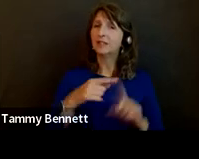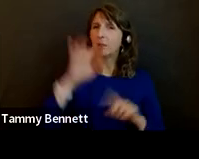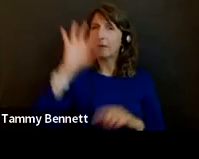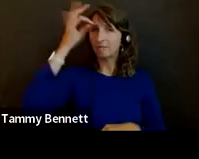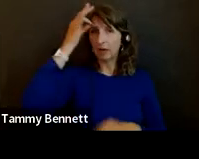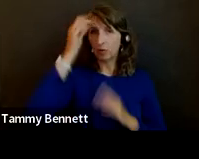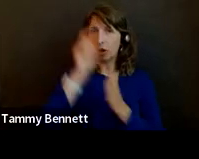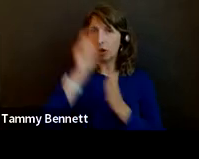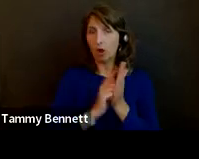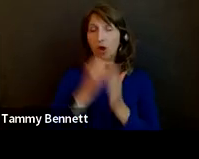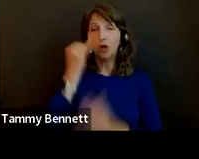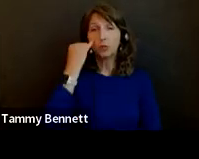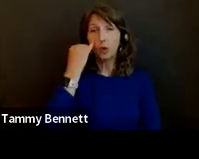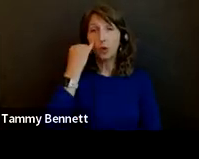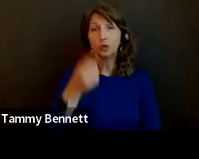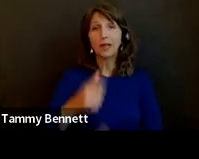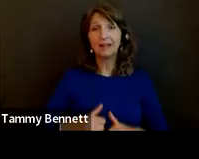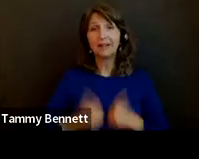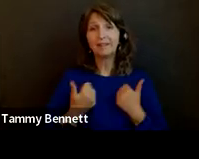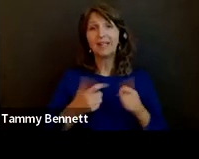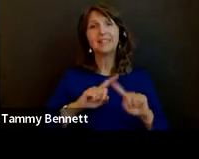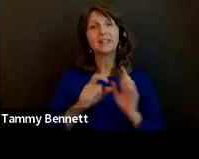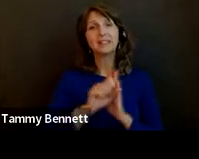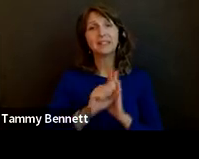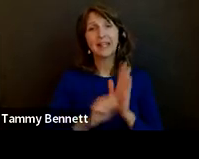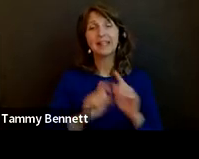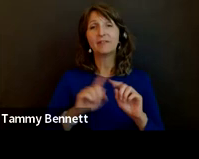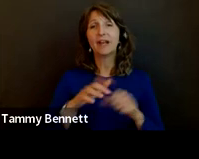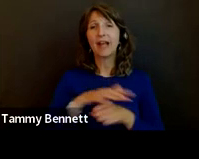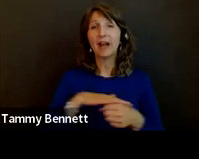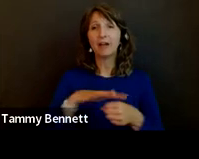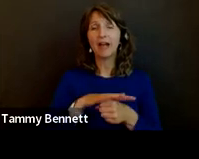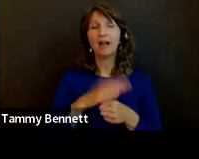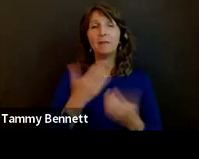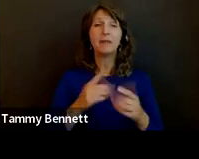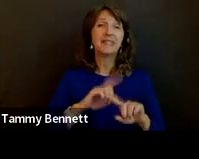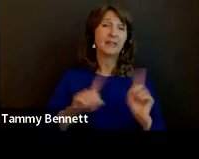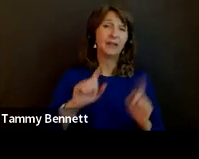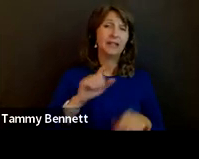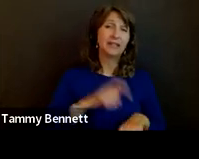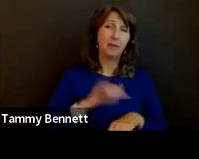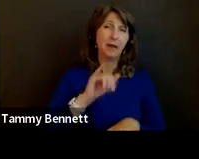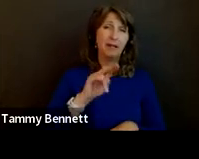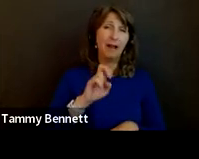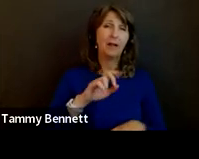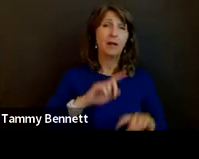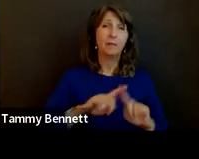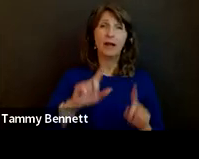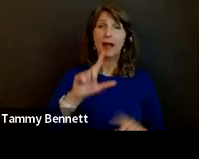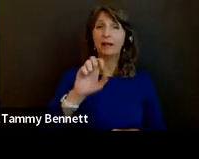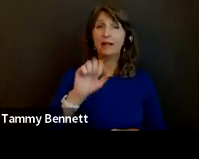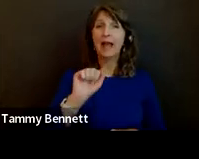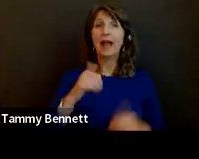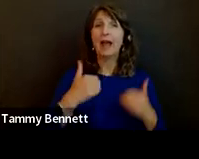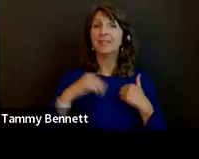from a different area, you might have different timelines. But the LEA has 60 days to complete the evaluation and eligibility process. Why is this